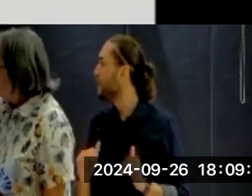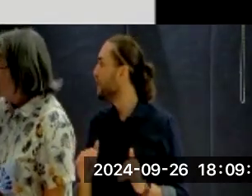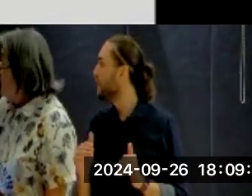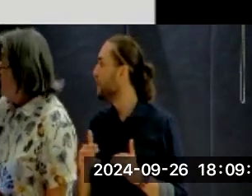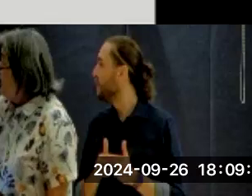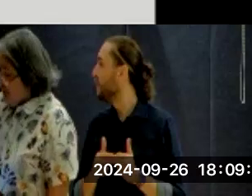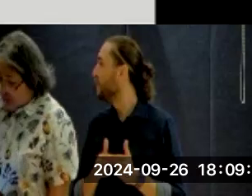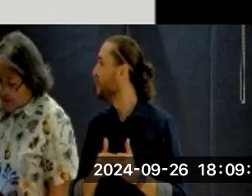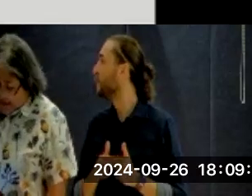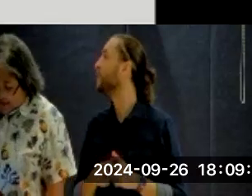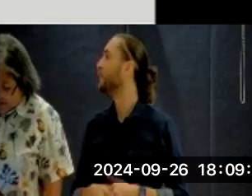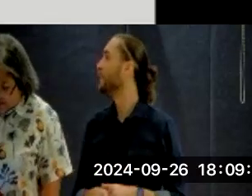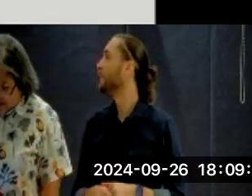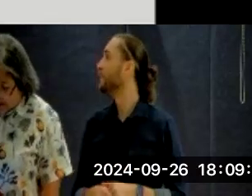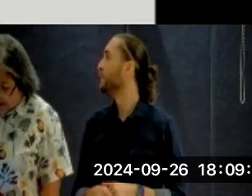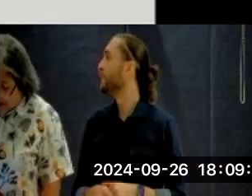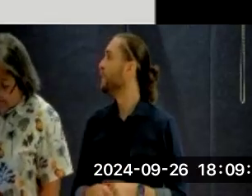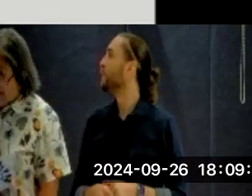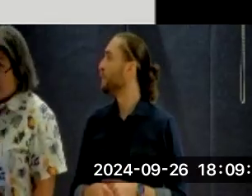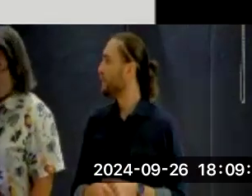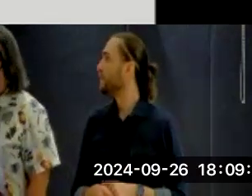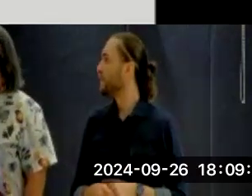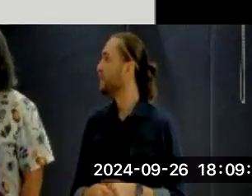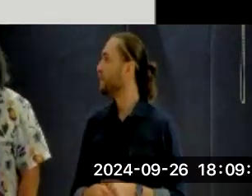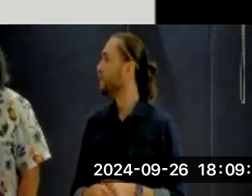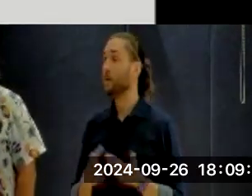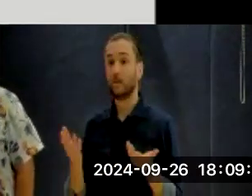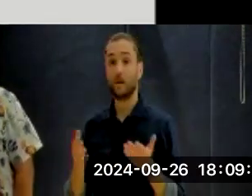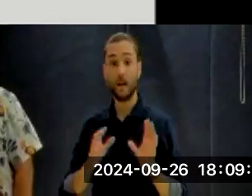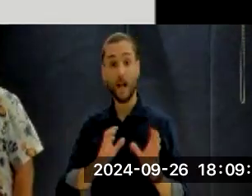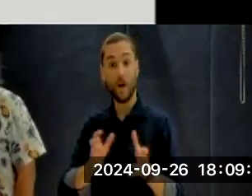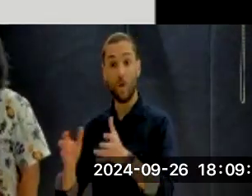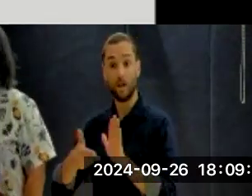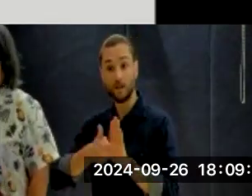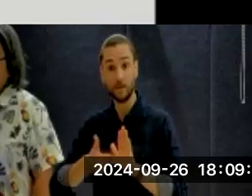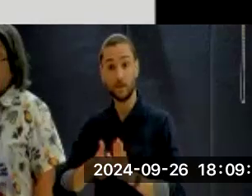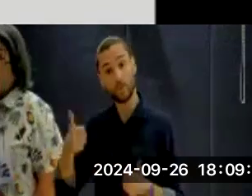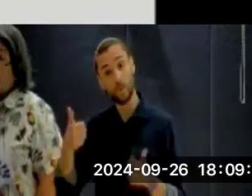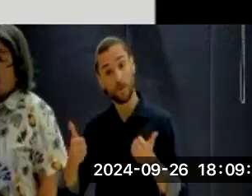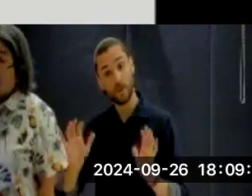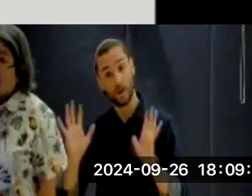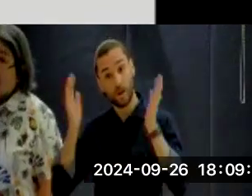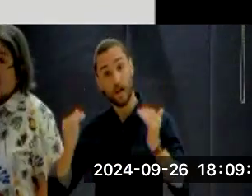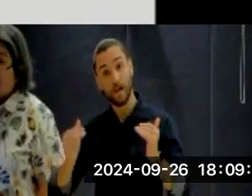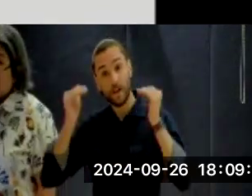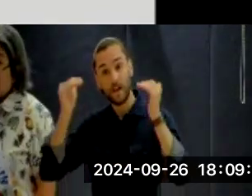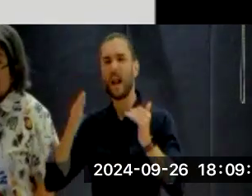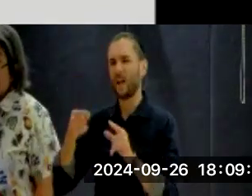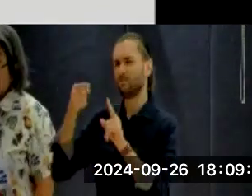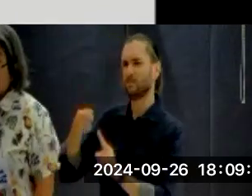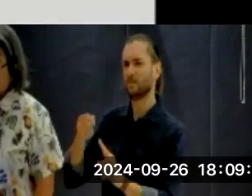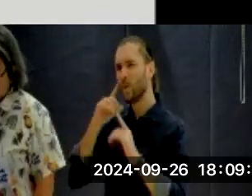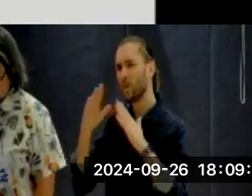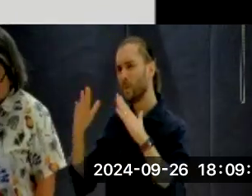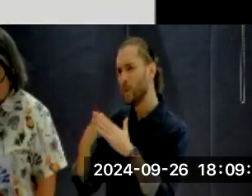Which categories are elevated, and also the problems within the community. And so particular to Asian American